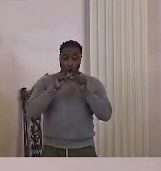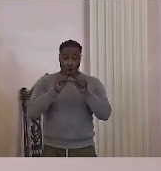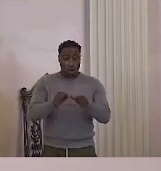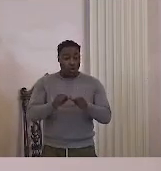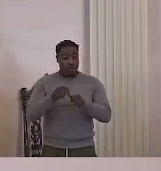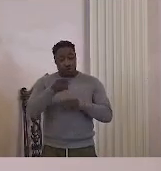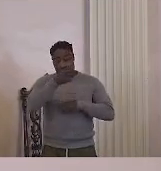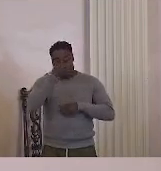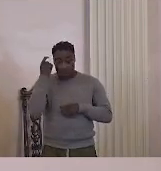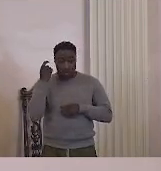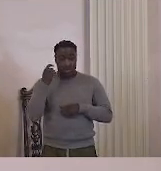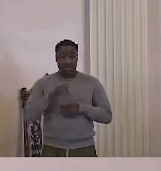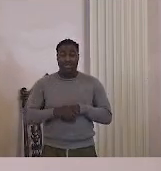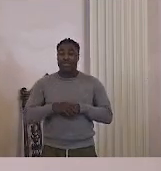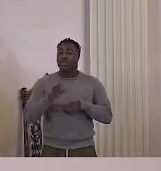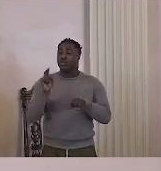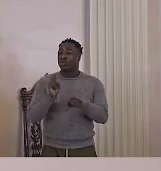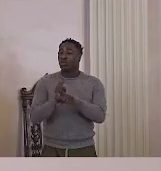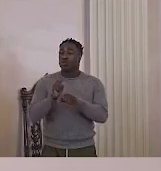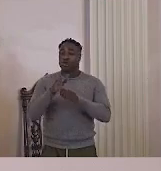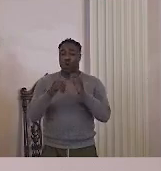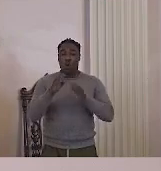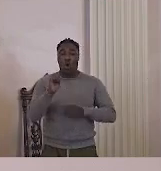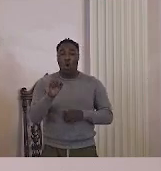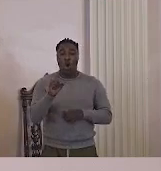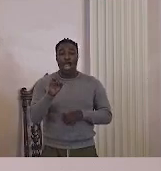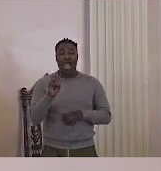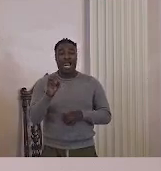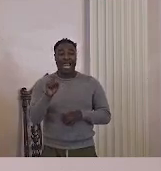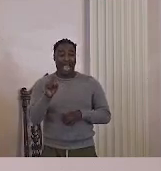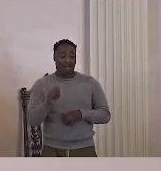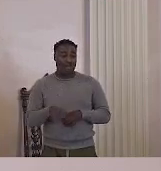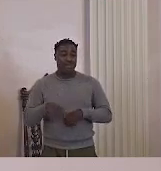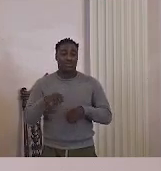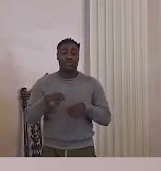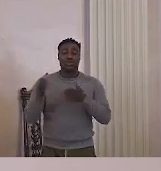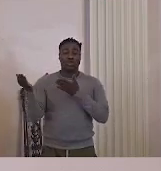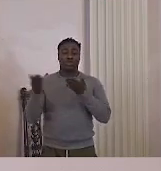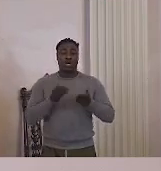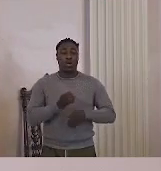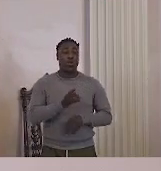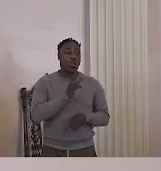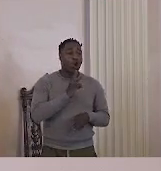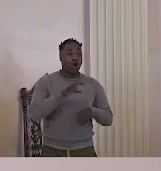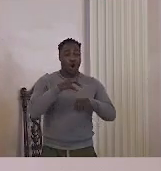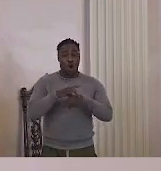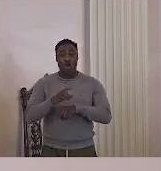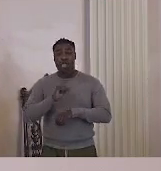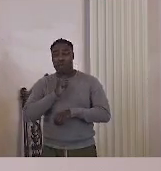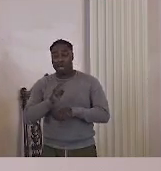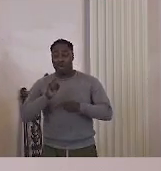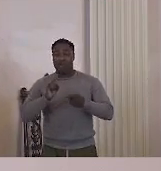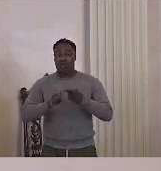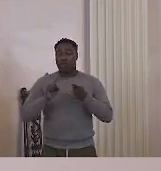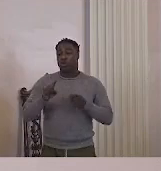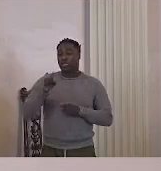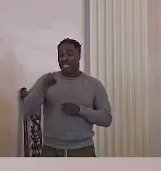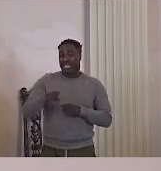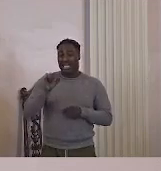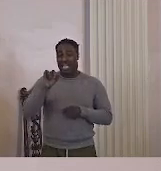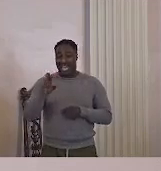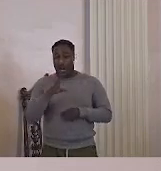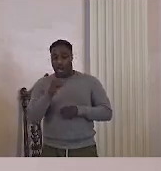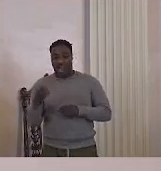in all the elements and bring water, earth, and metal to the needed air